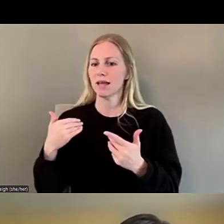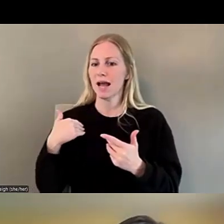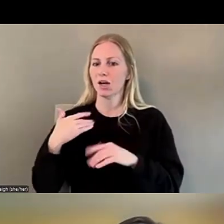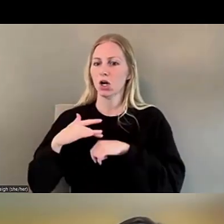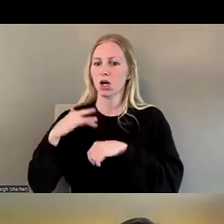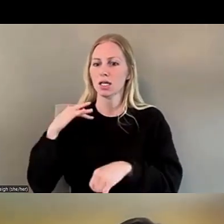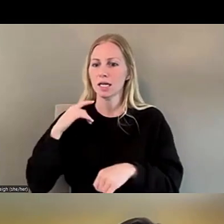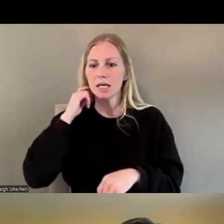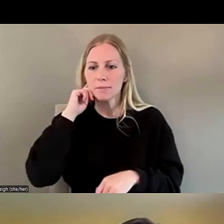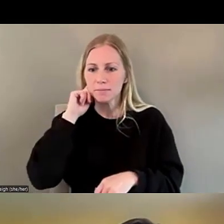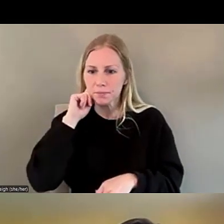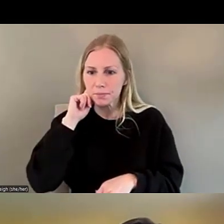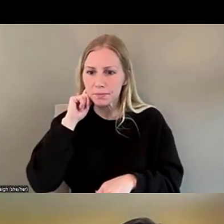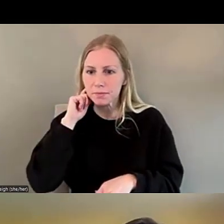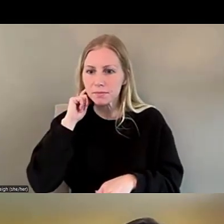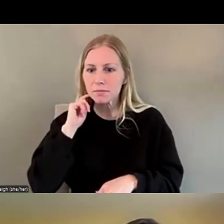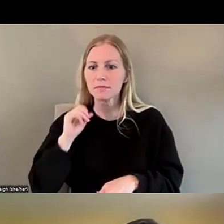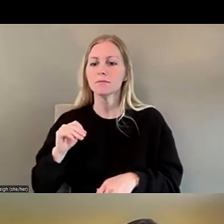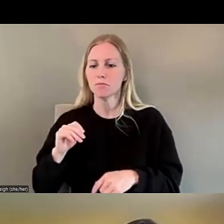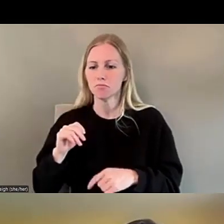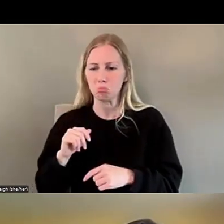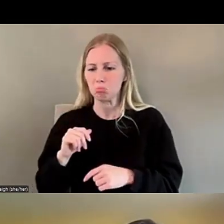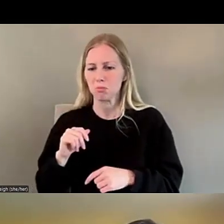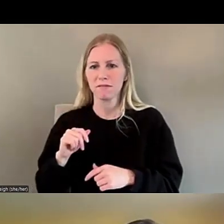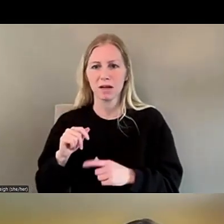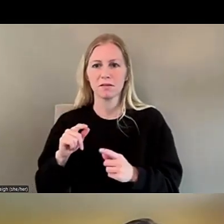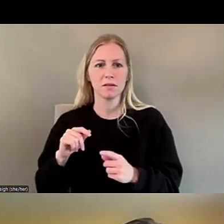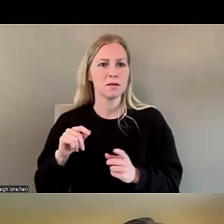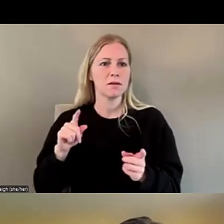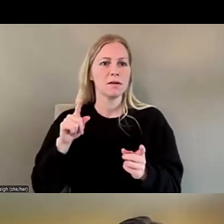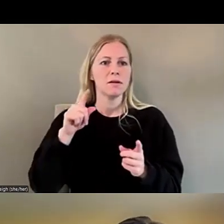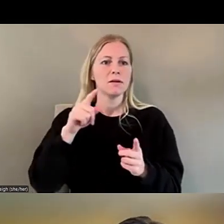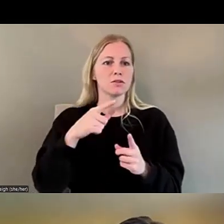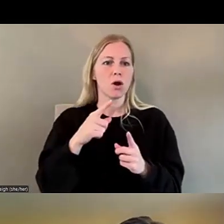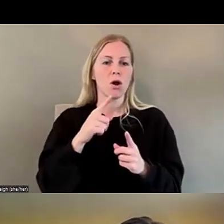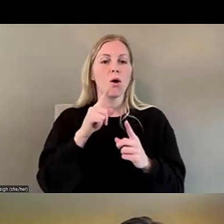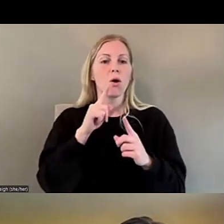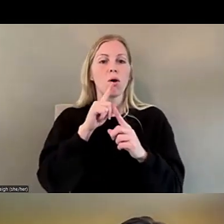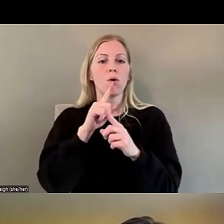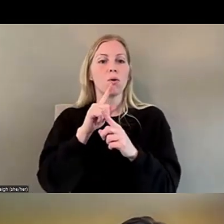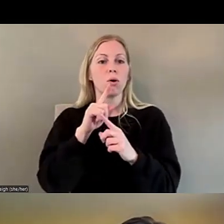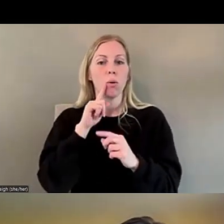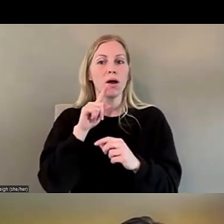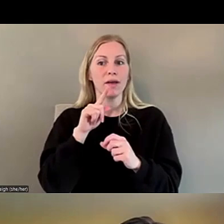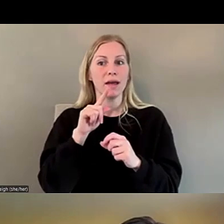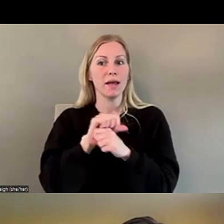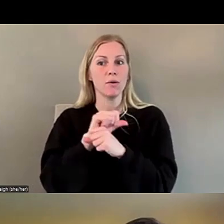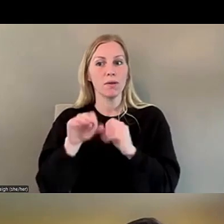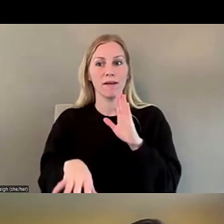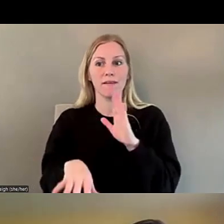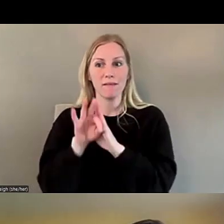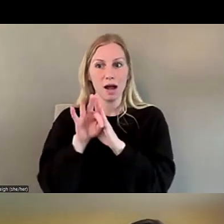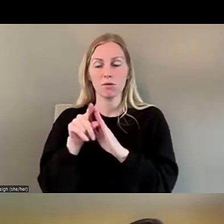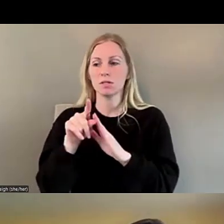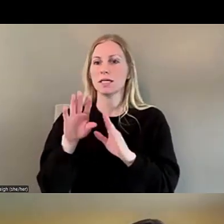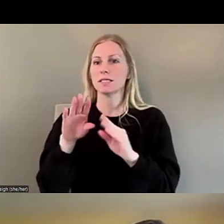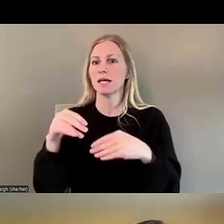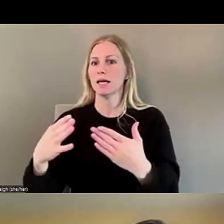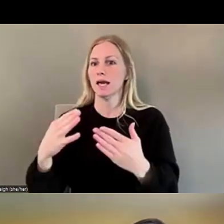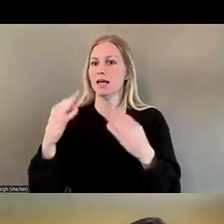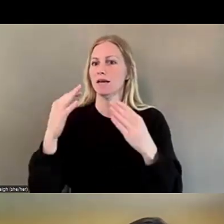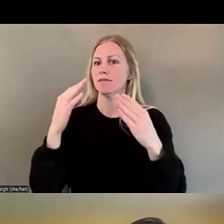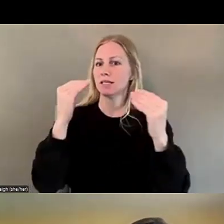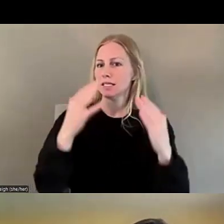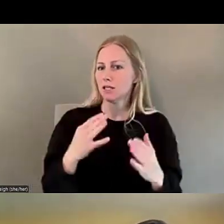happen, and on a subsequent visit, what they really found was they gave the teachers and educators the skills they needed